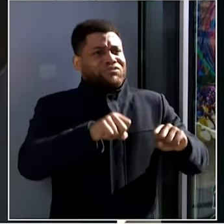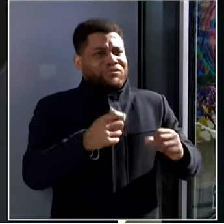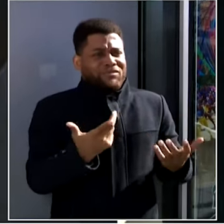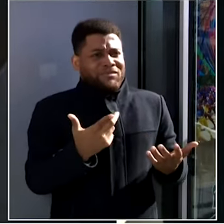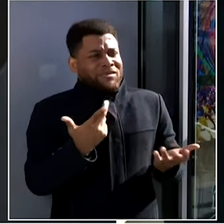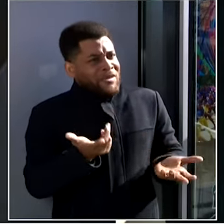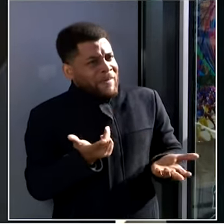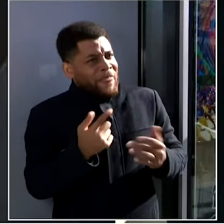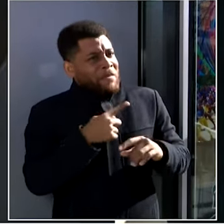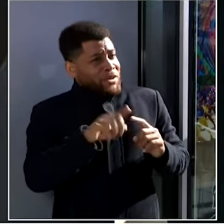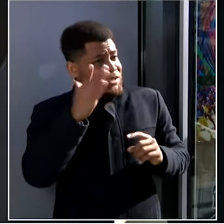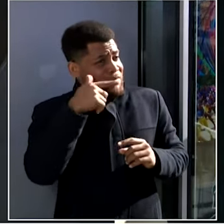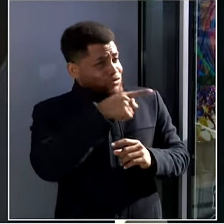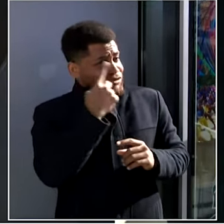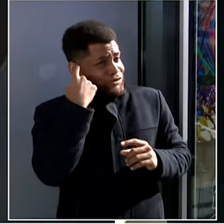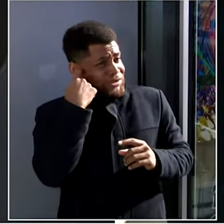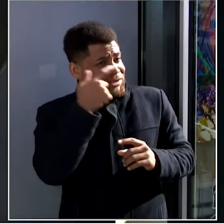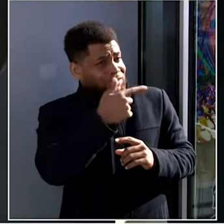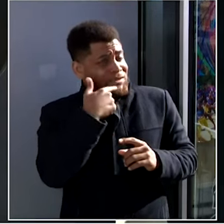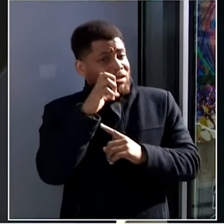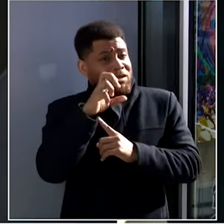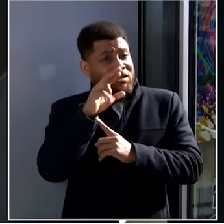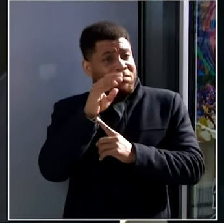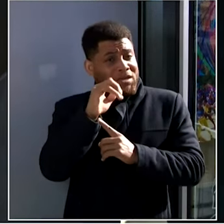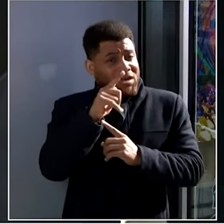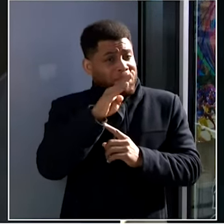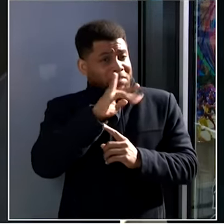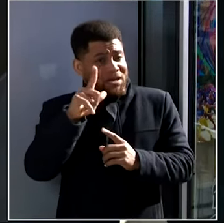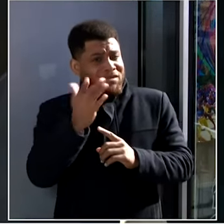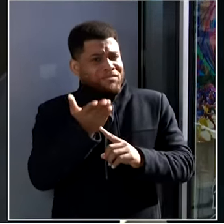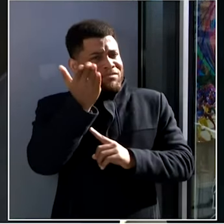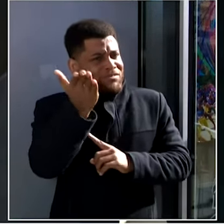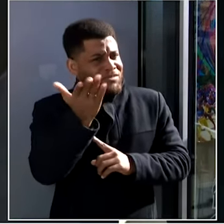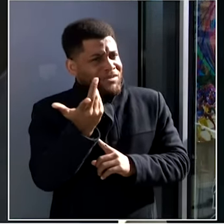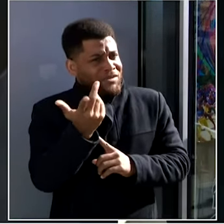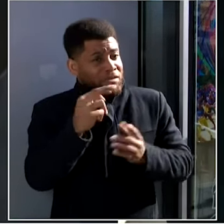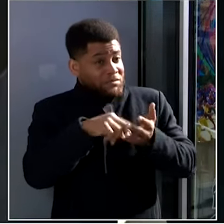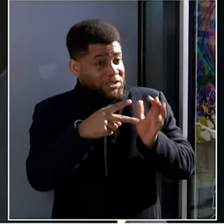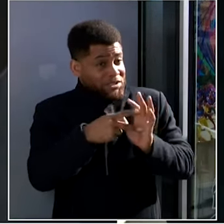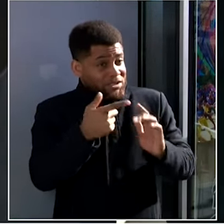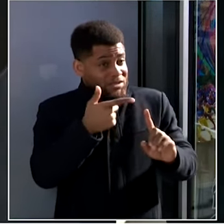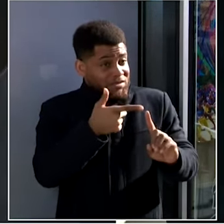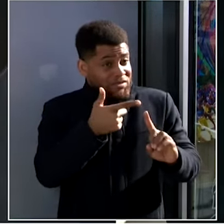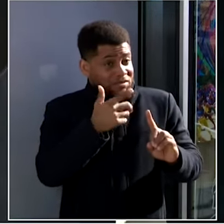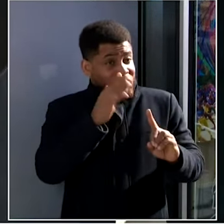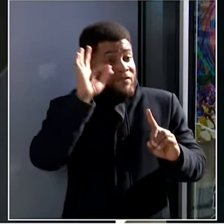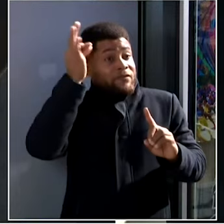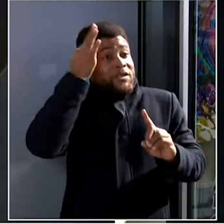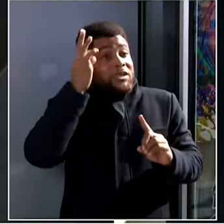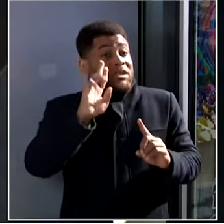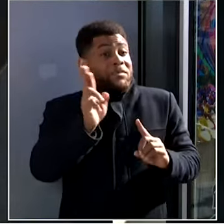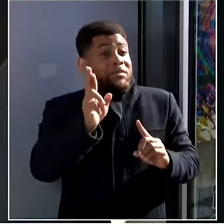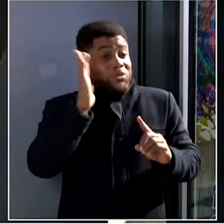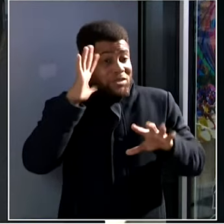bill. Could this be a setback, and is there a real possibility of a threat from House Republicans now to roll back district jurisdiction? Let